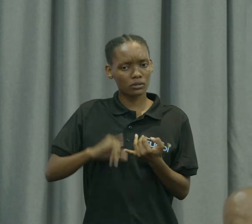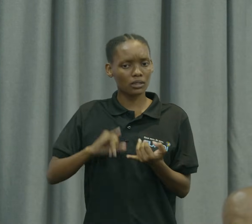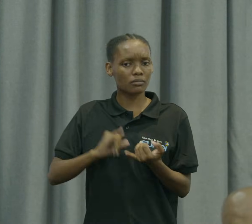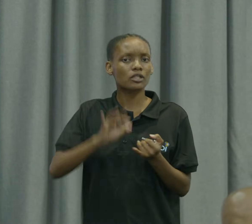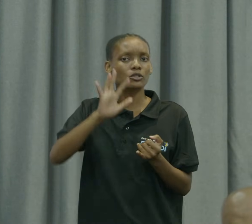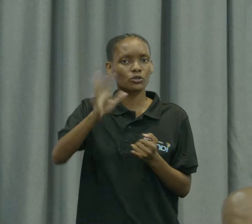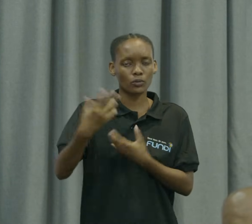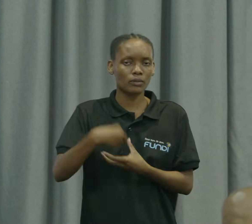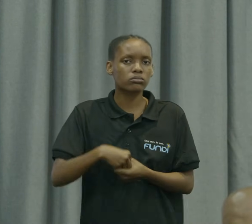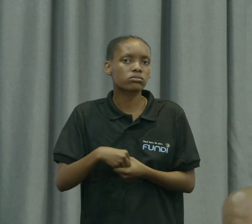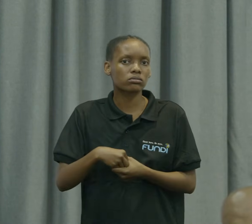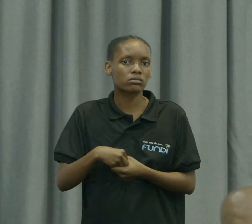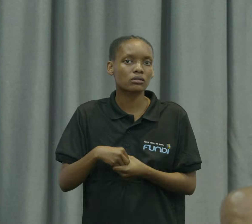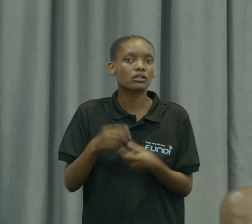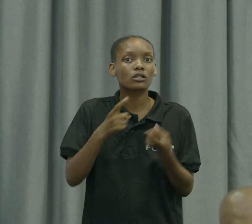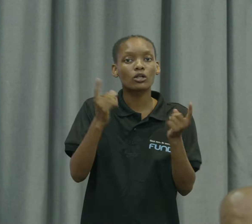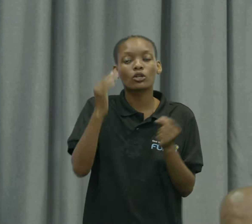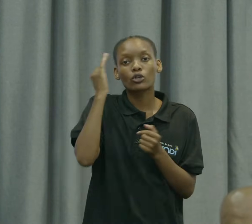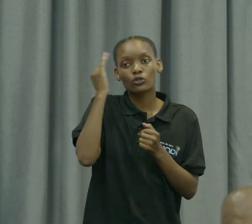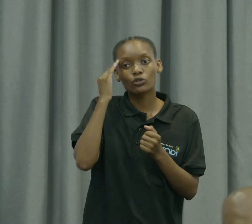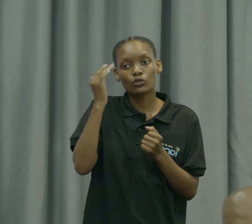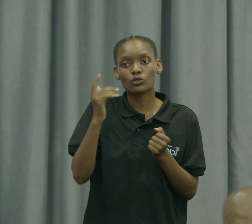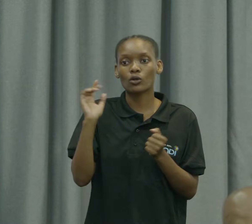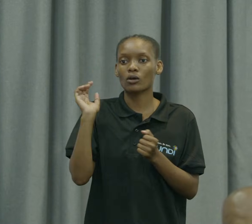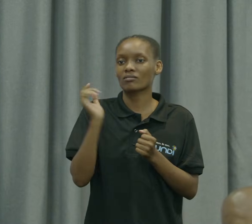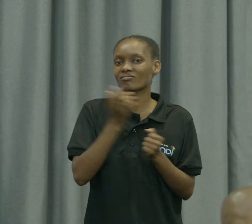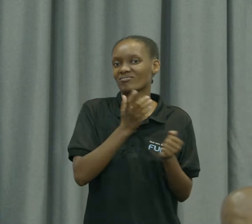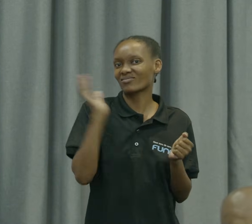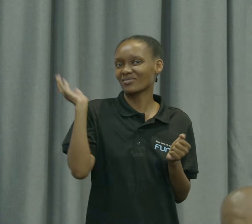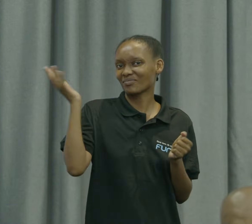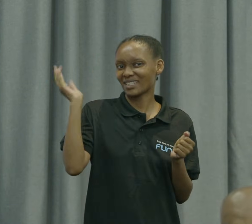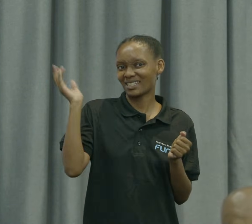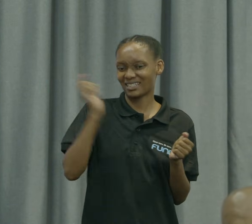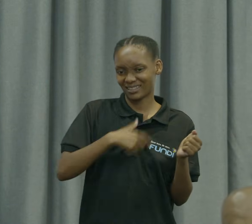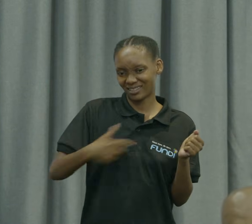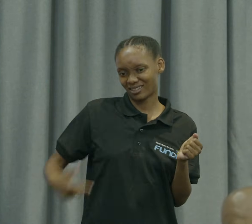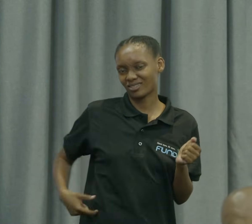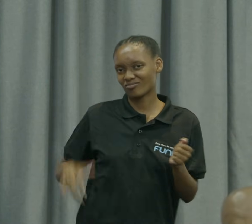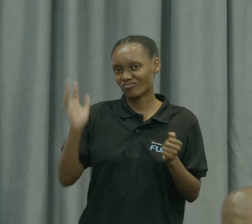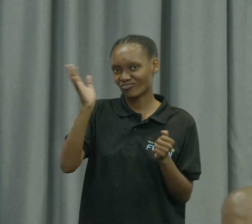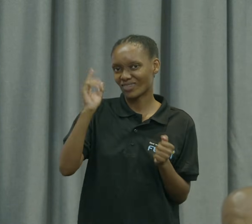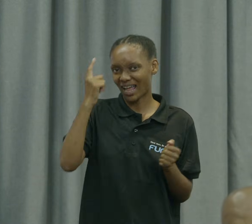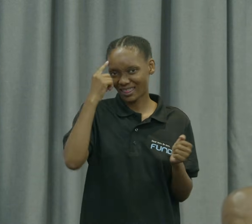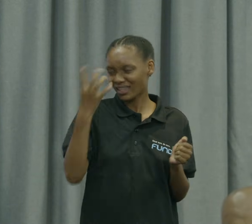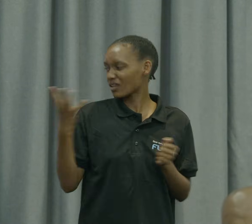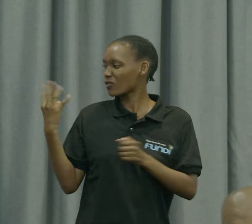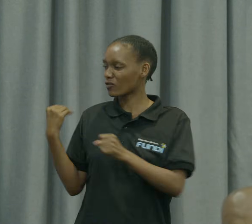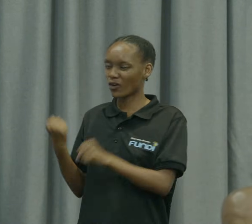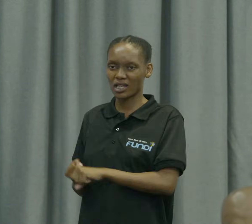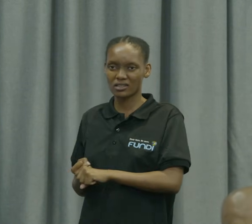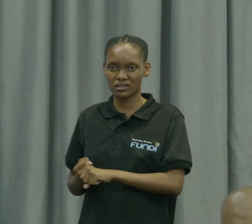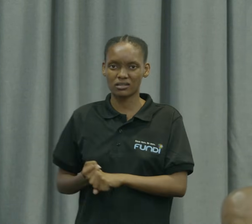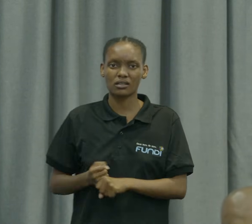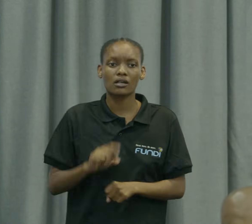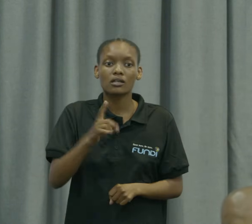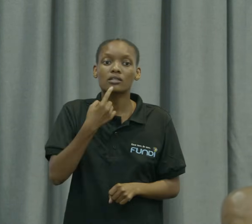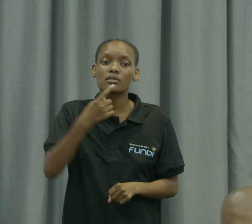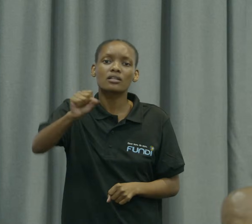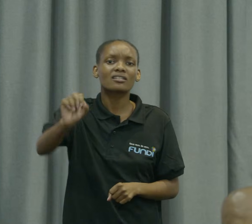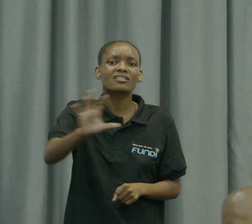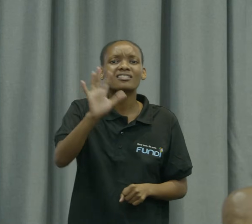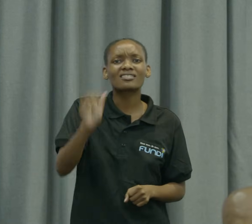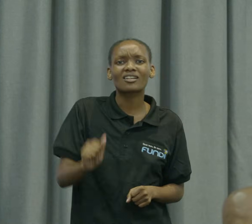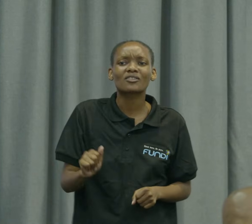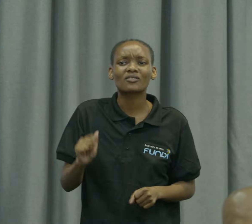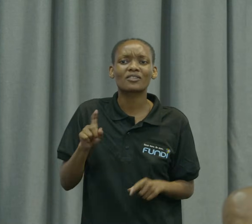is the call from, you know, the president spoke once, I think about 4 years ago. And he said, why in South Africa we don't have